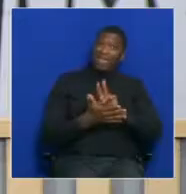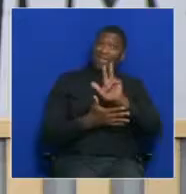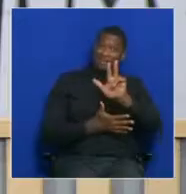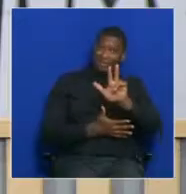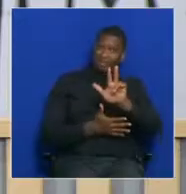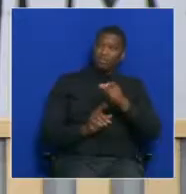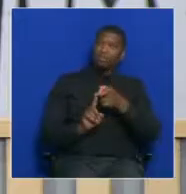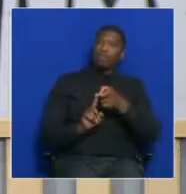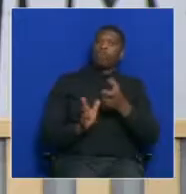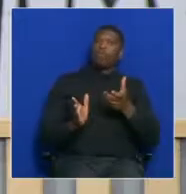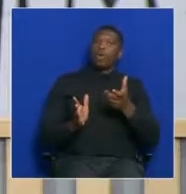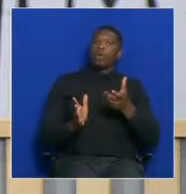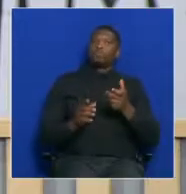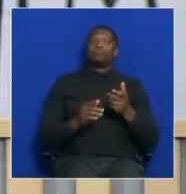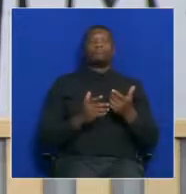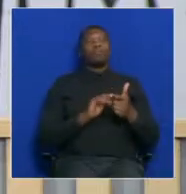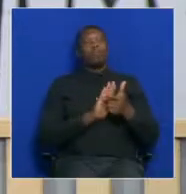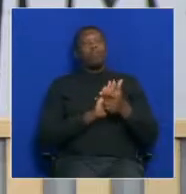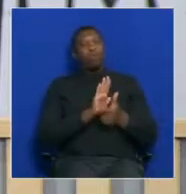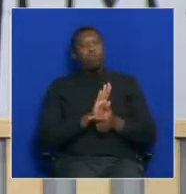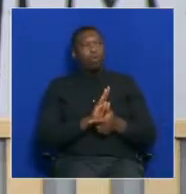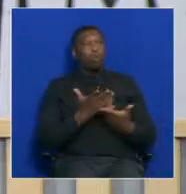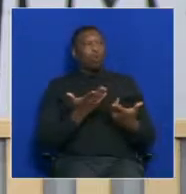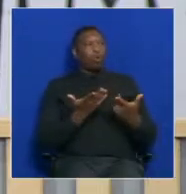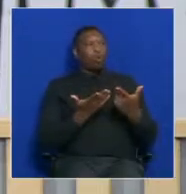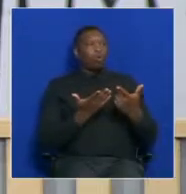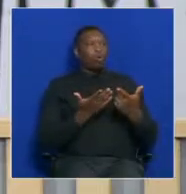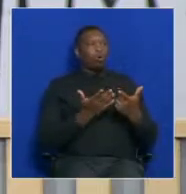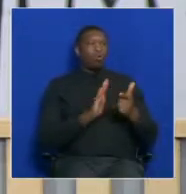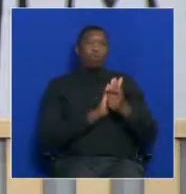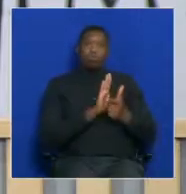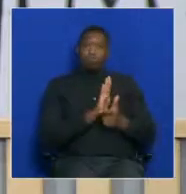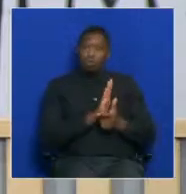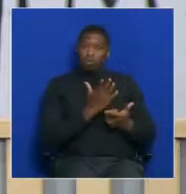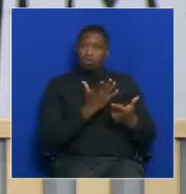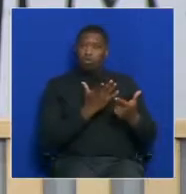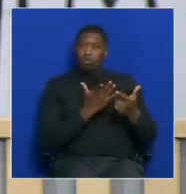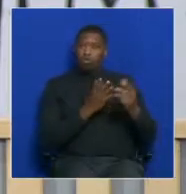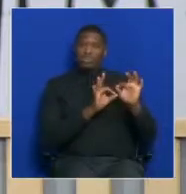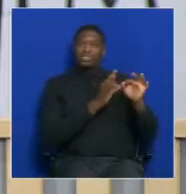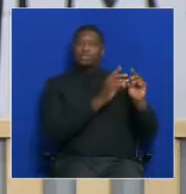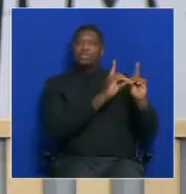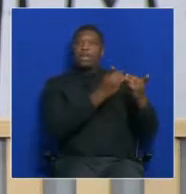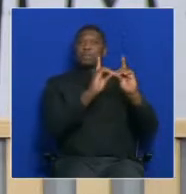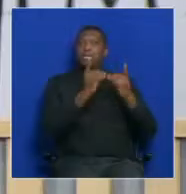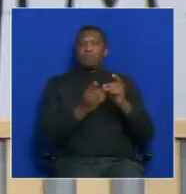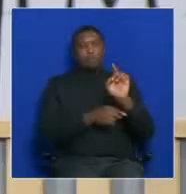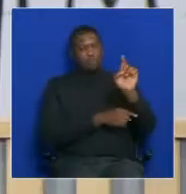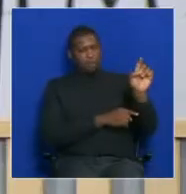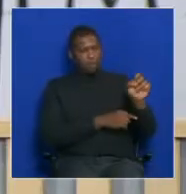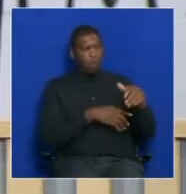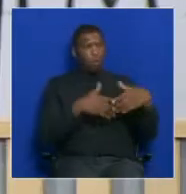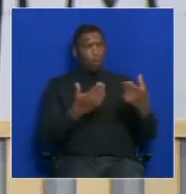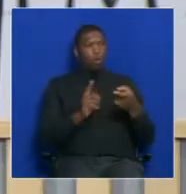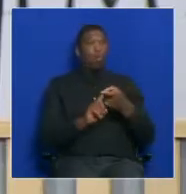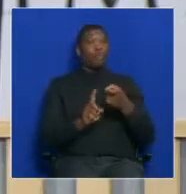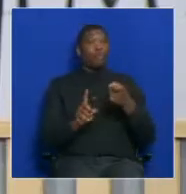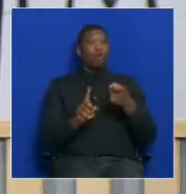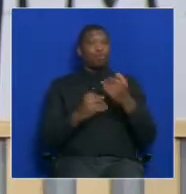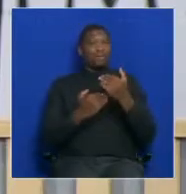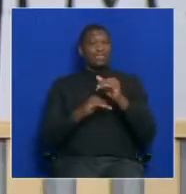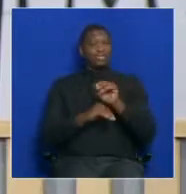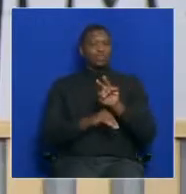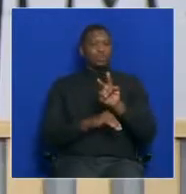enforcement, which they refer to us, or they come as a result of Section 27 referral. The ones